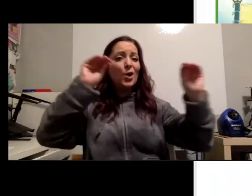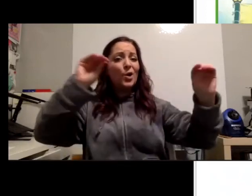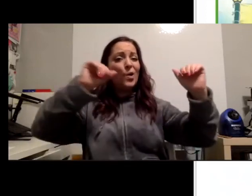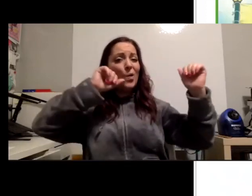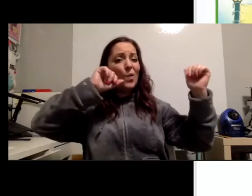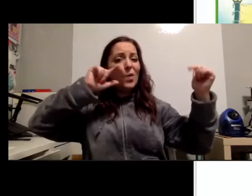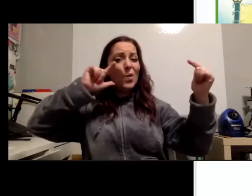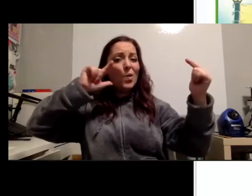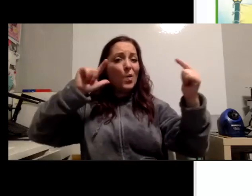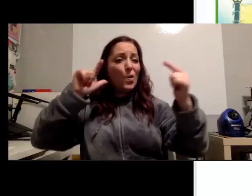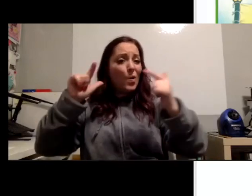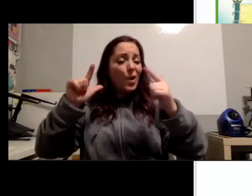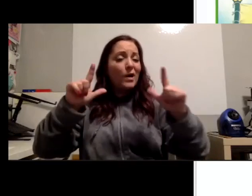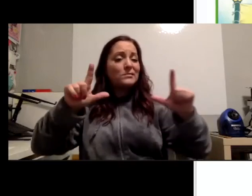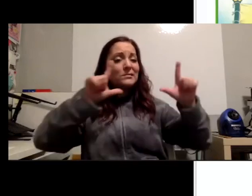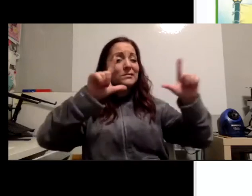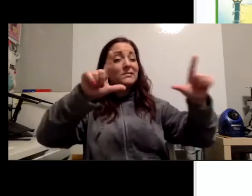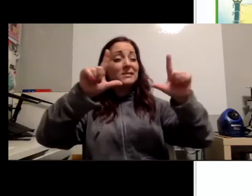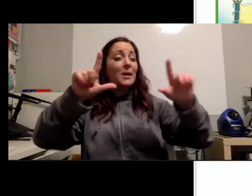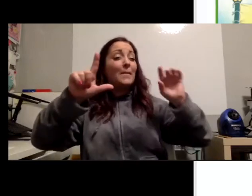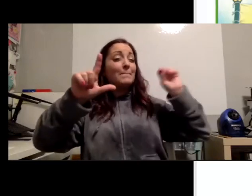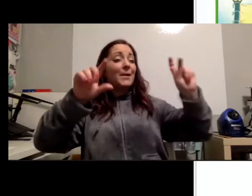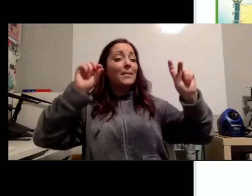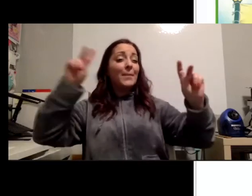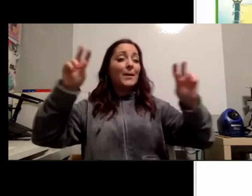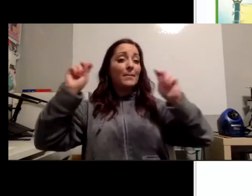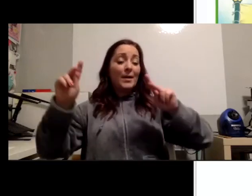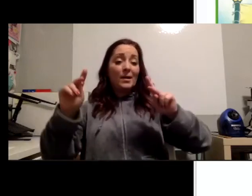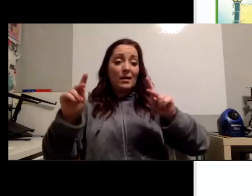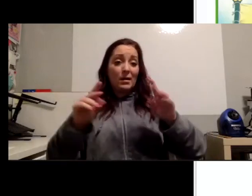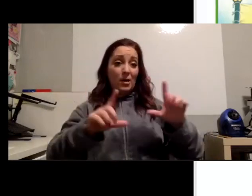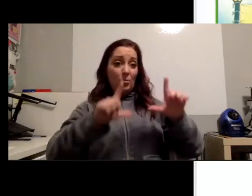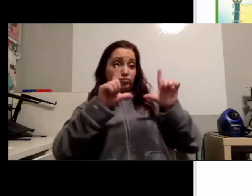Norman put up stop signs